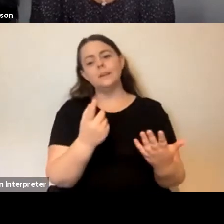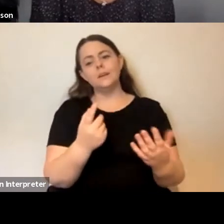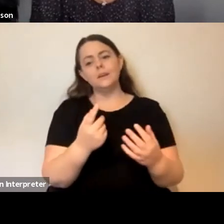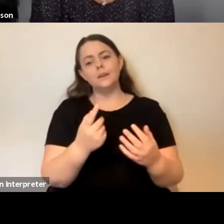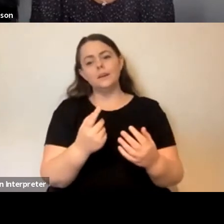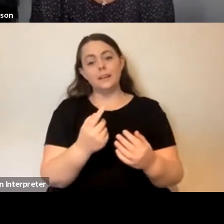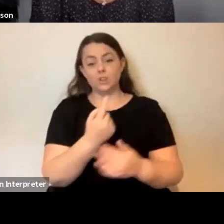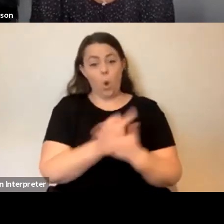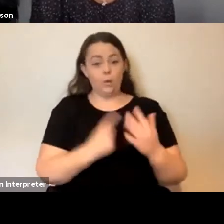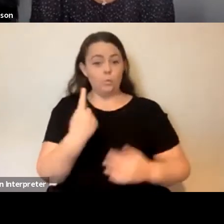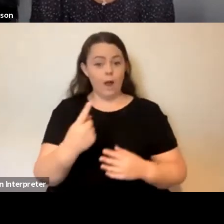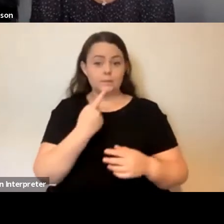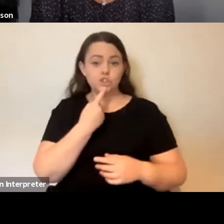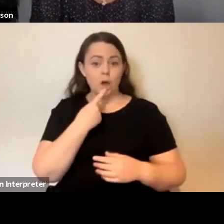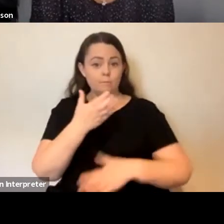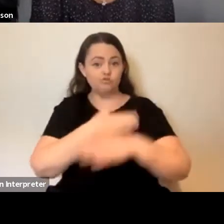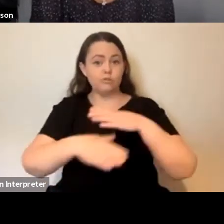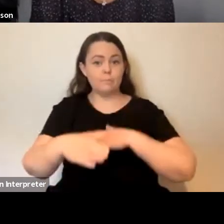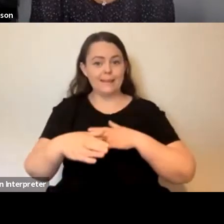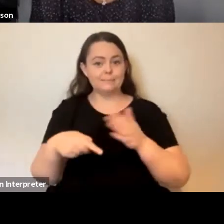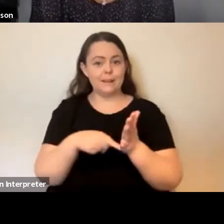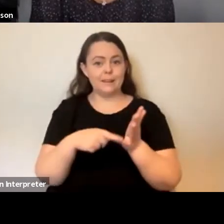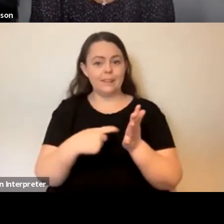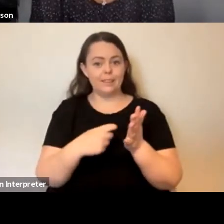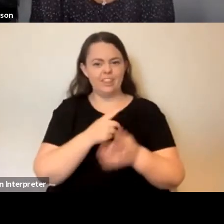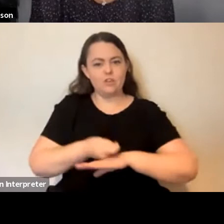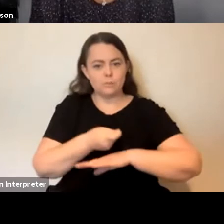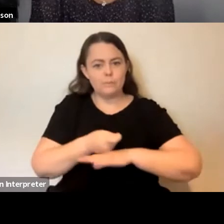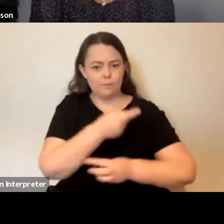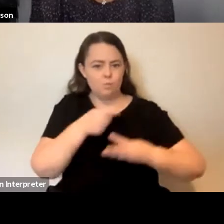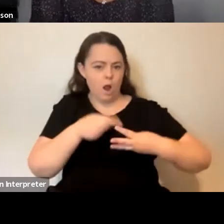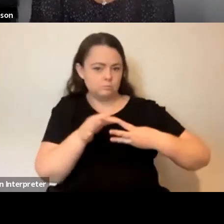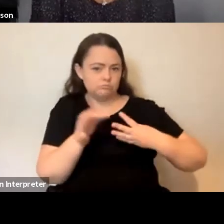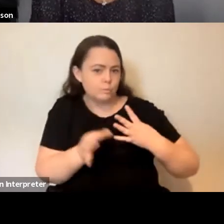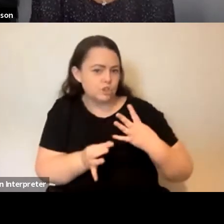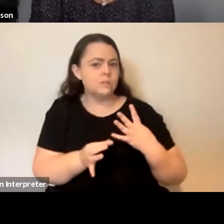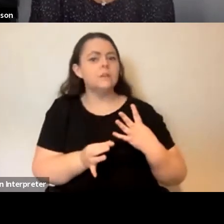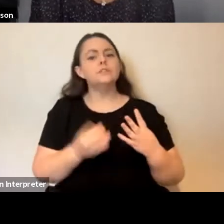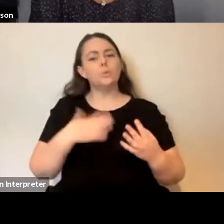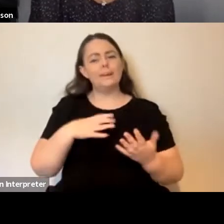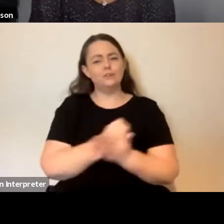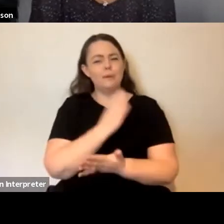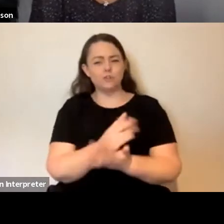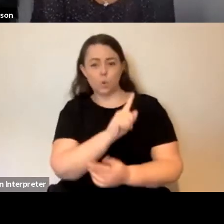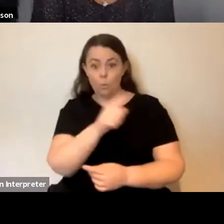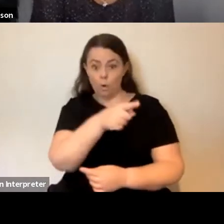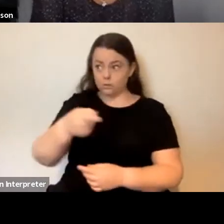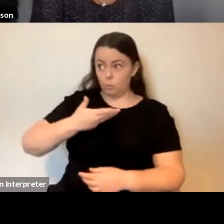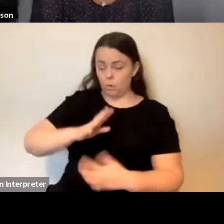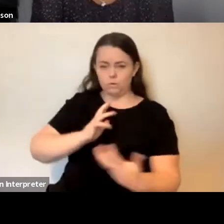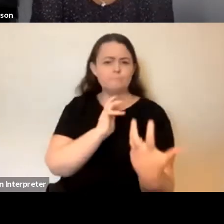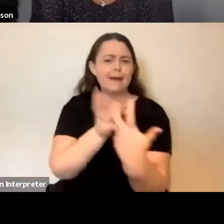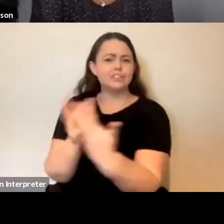replacement therapies that are available to us, and we've got to be careful to make sure that we treatment match and allow